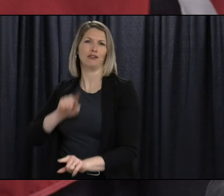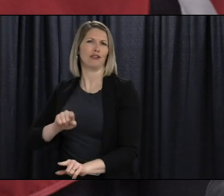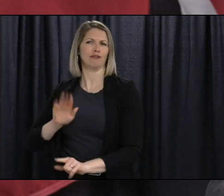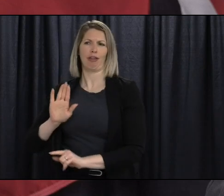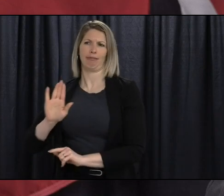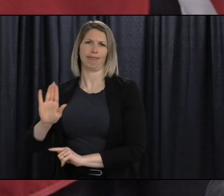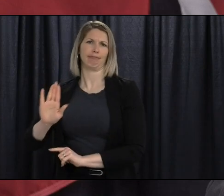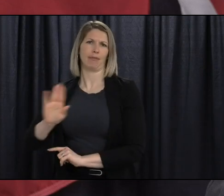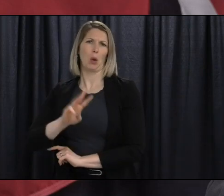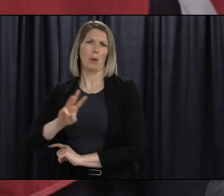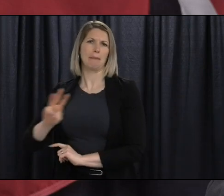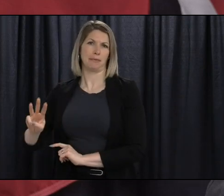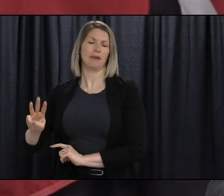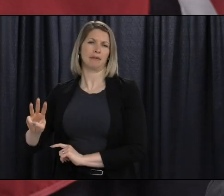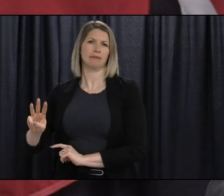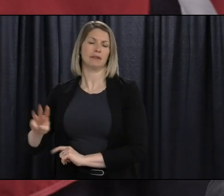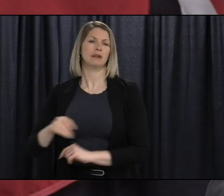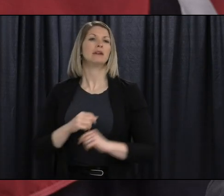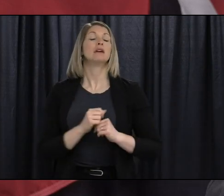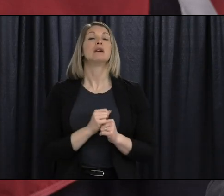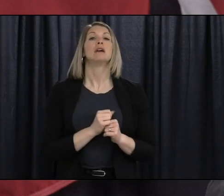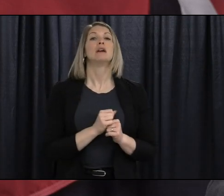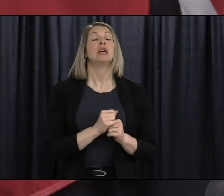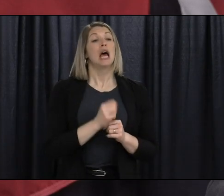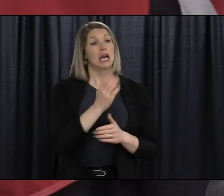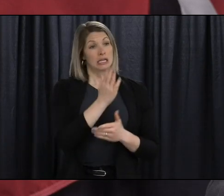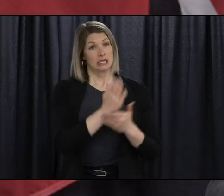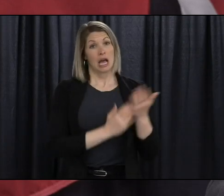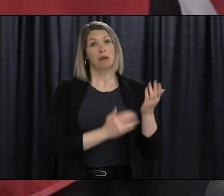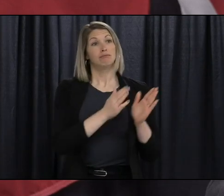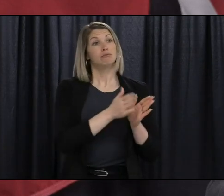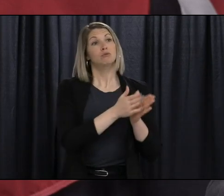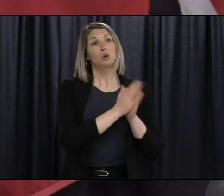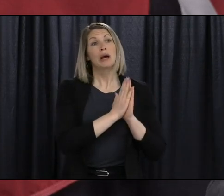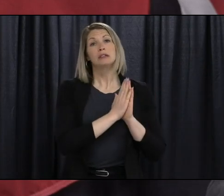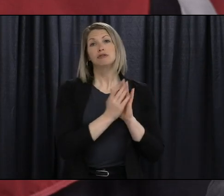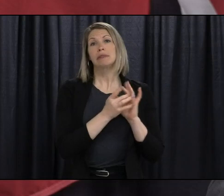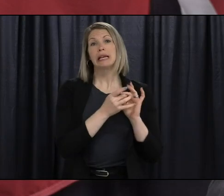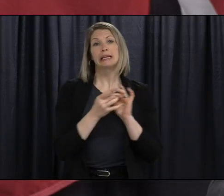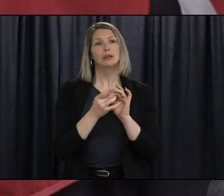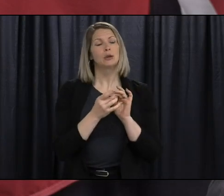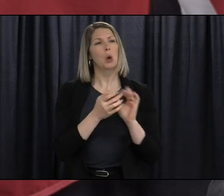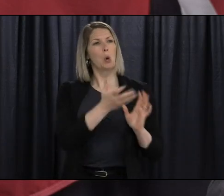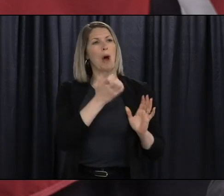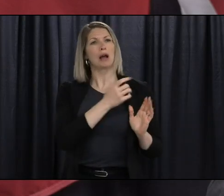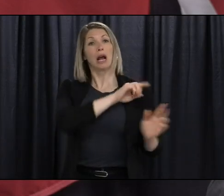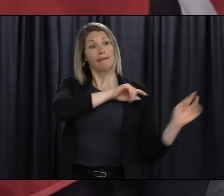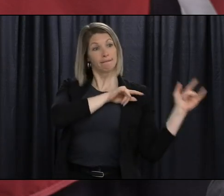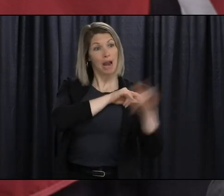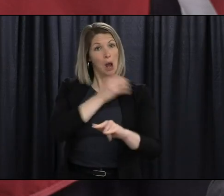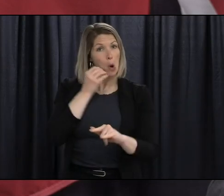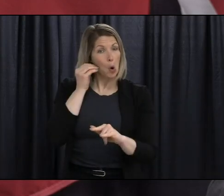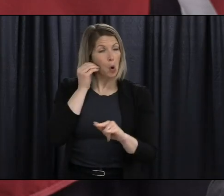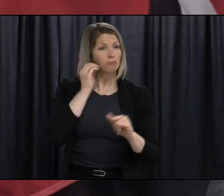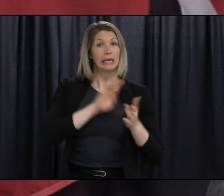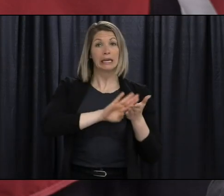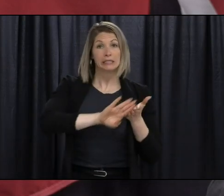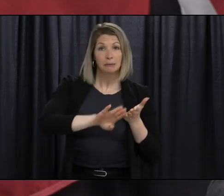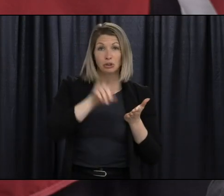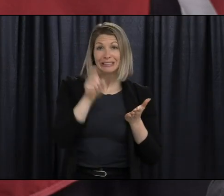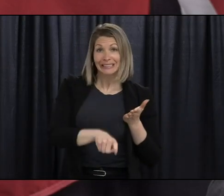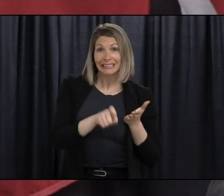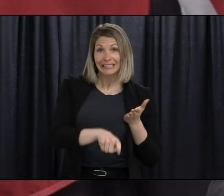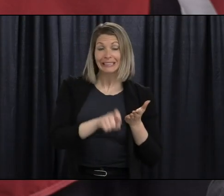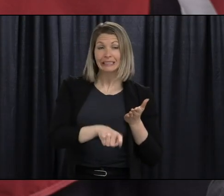home for numbers of reasons. It could even be like a death in the family. So if you believe that you qualify or you're looking for an exemption to